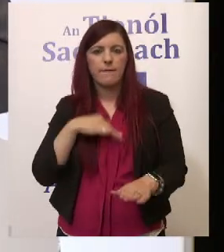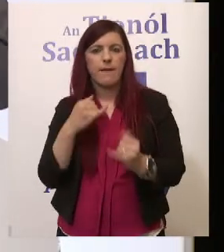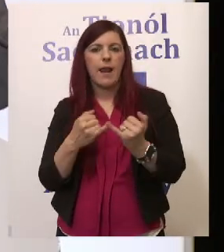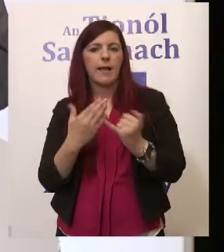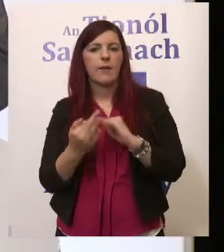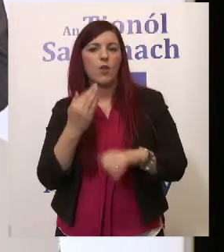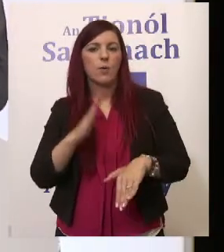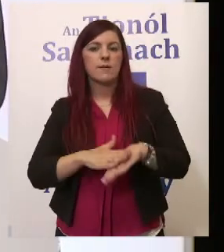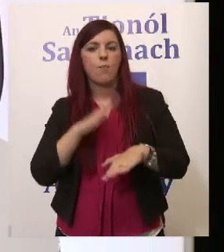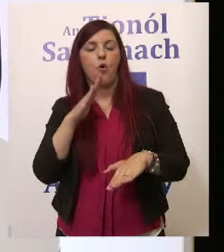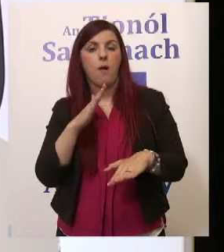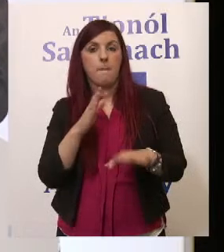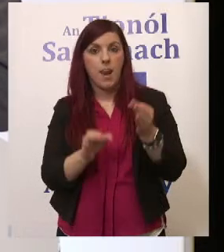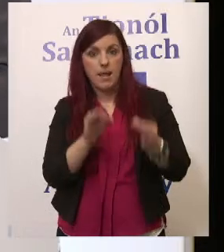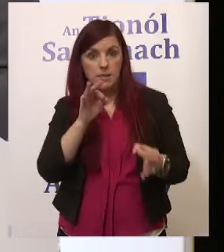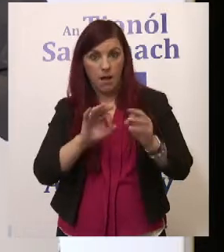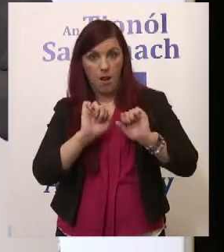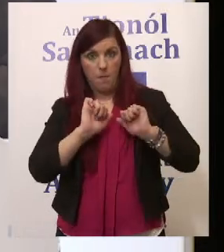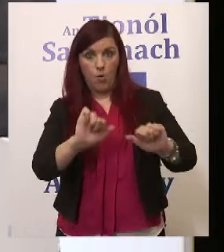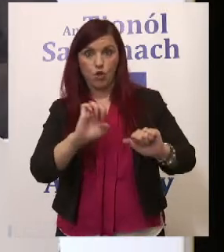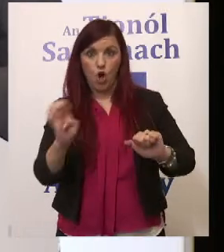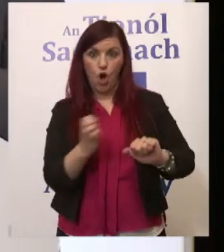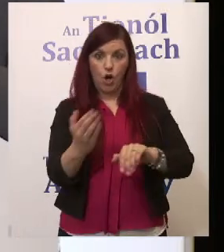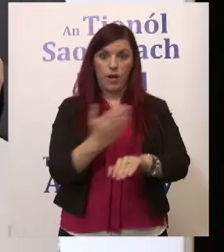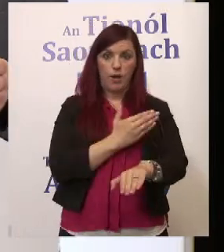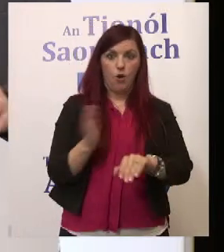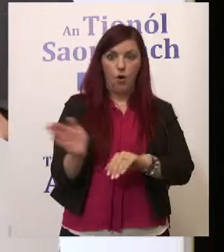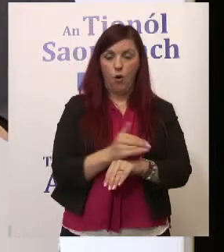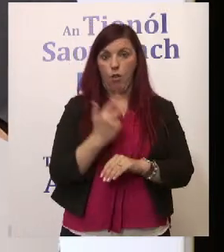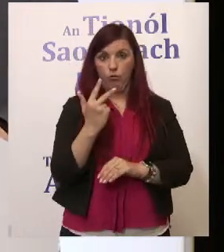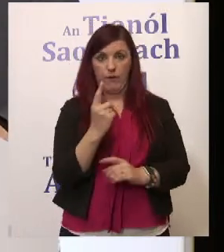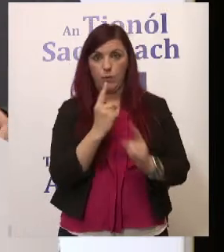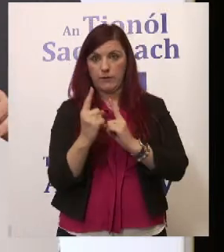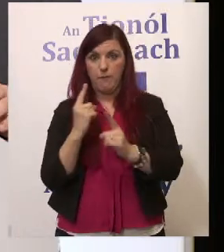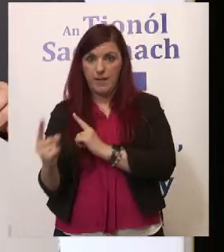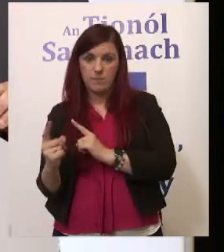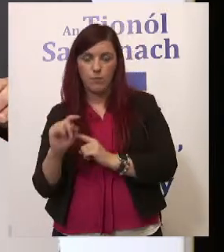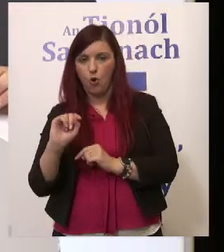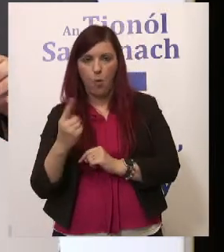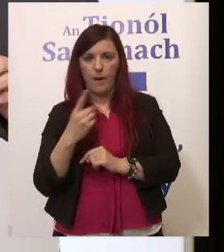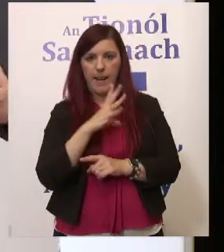push from the parties earlier, all 3 would have passed.